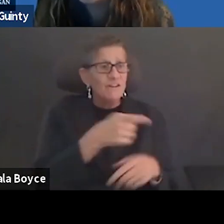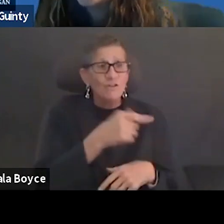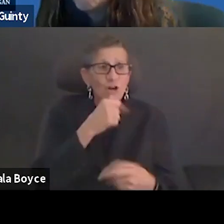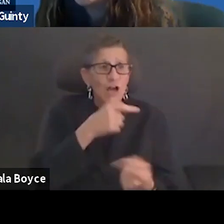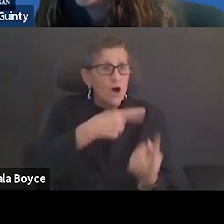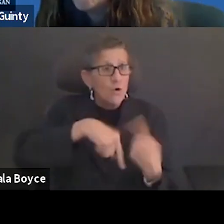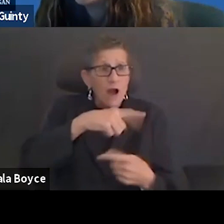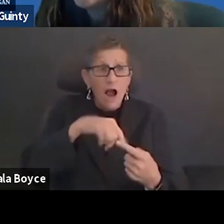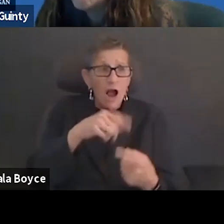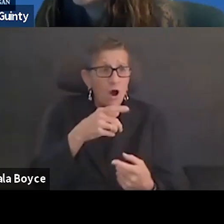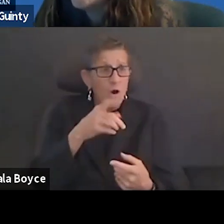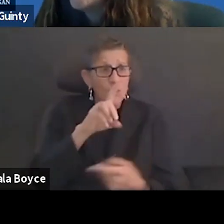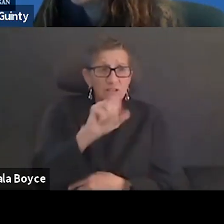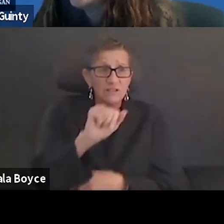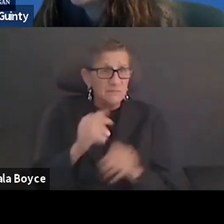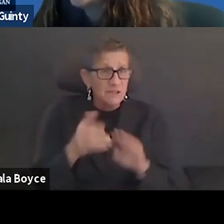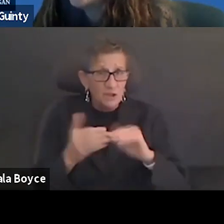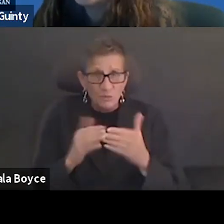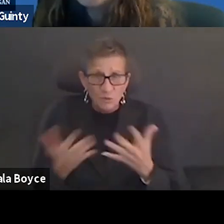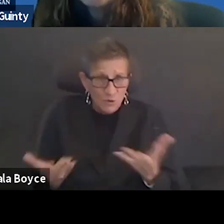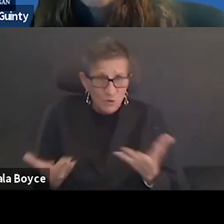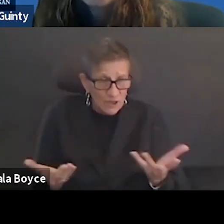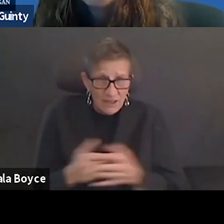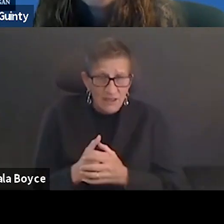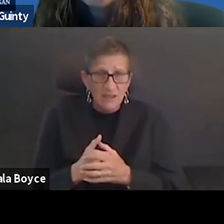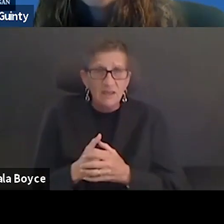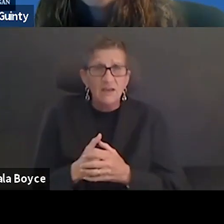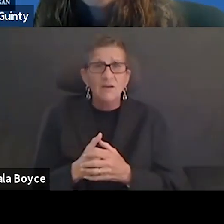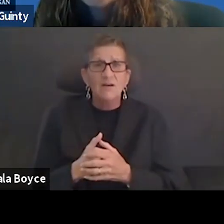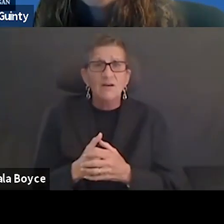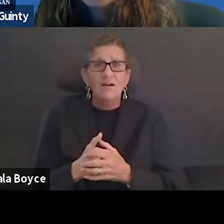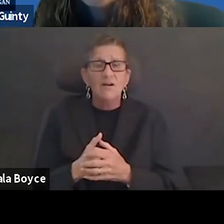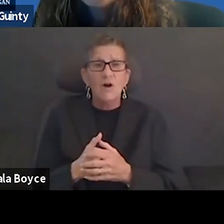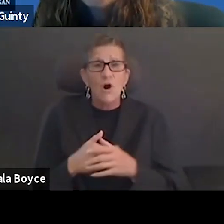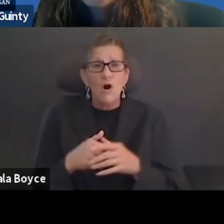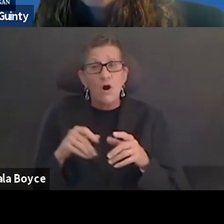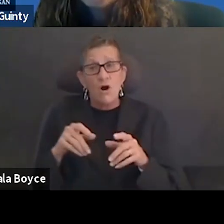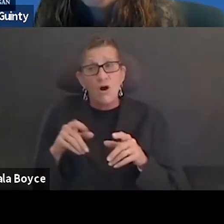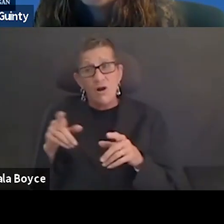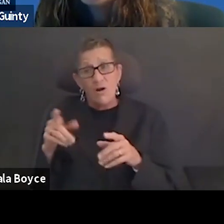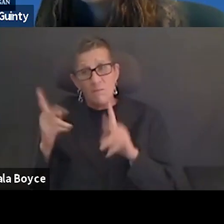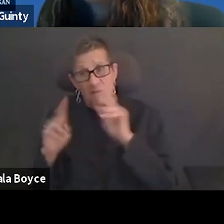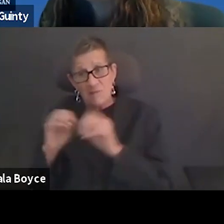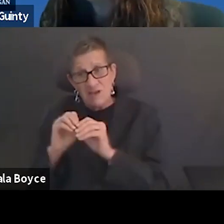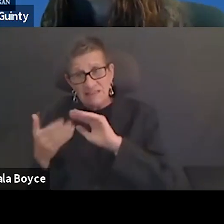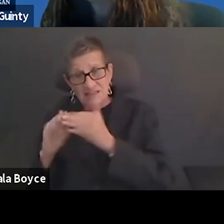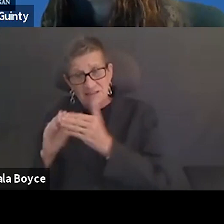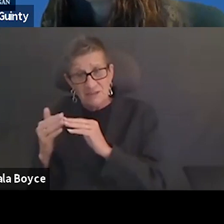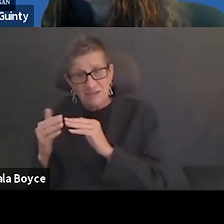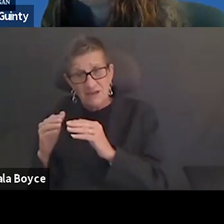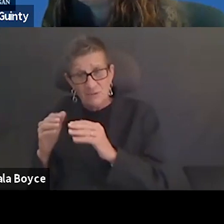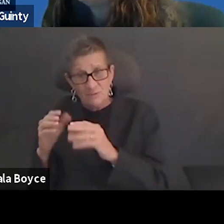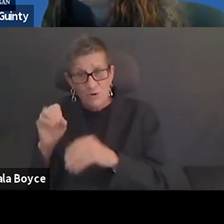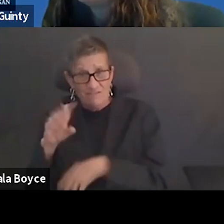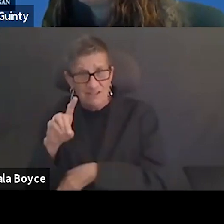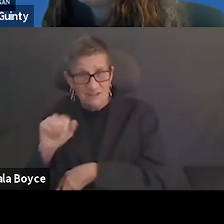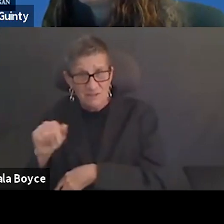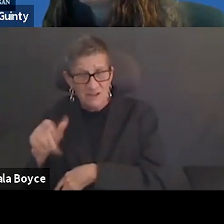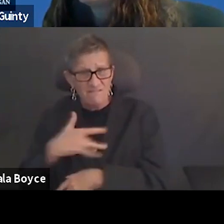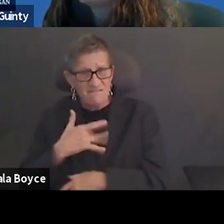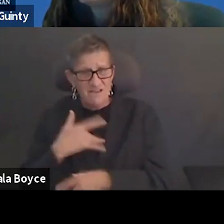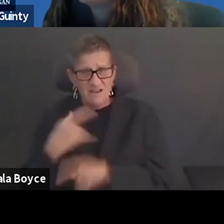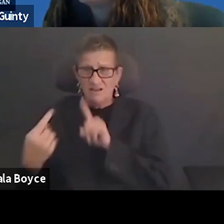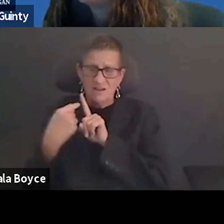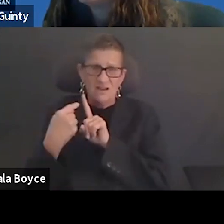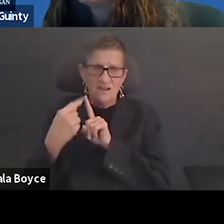community, because also a lot of times people in the disability community can feel targeted because people outside of it aren't